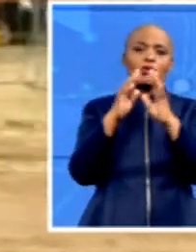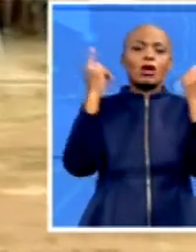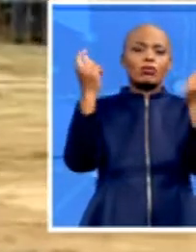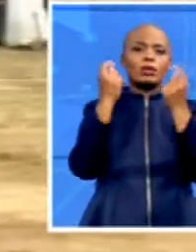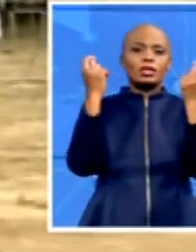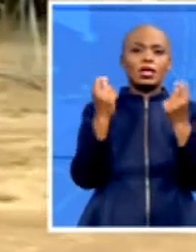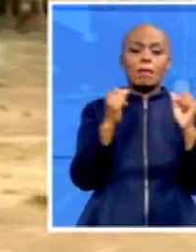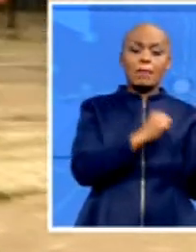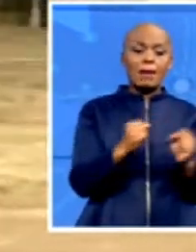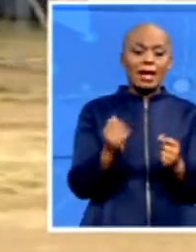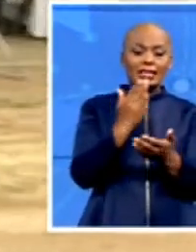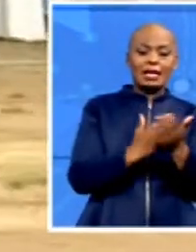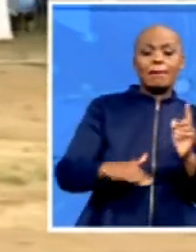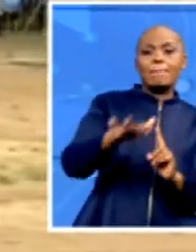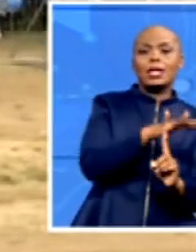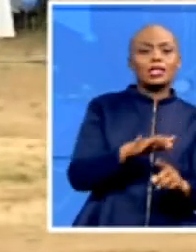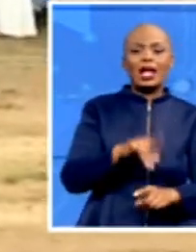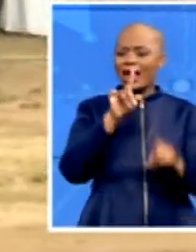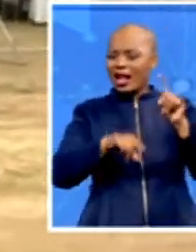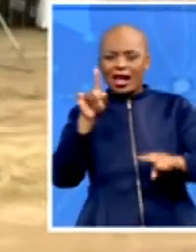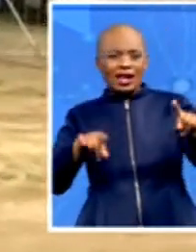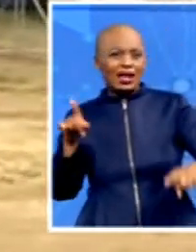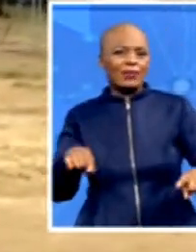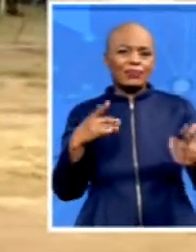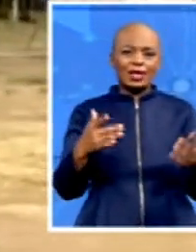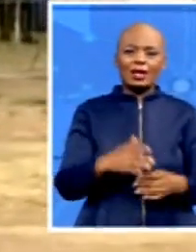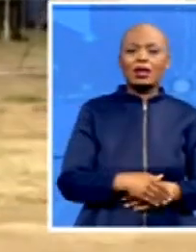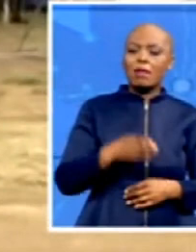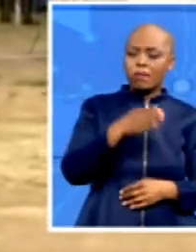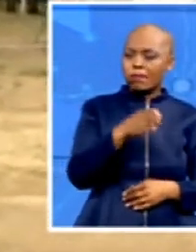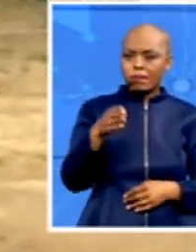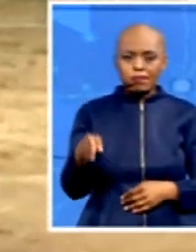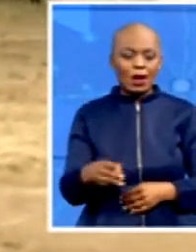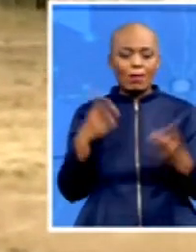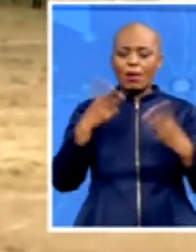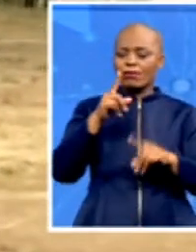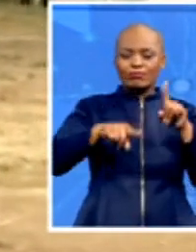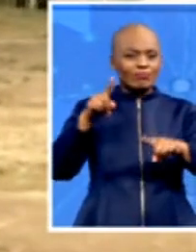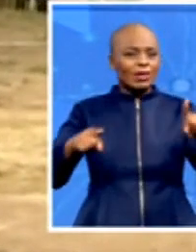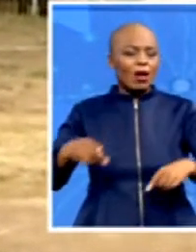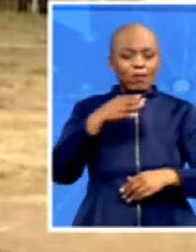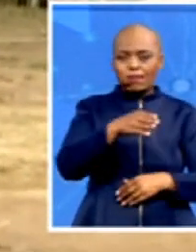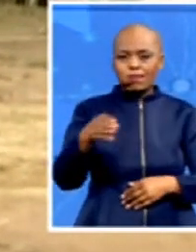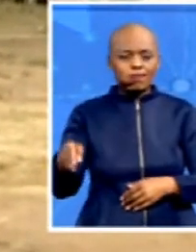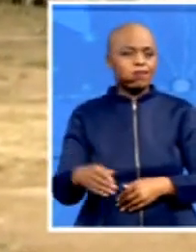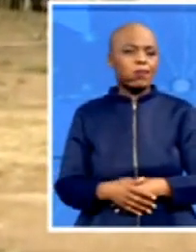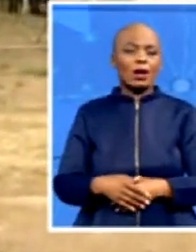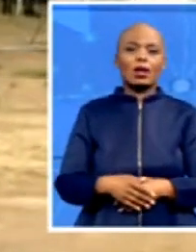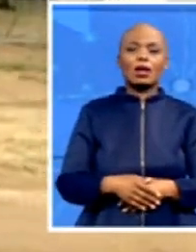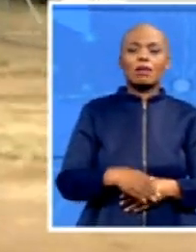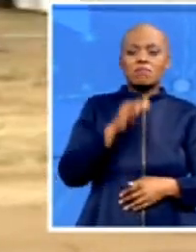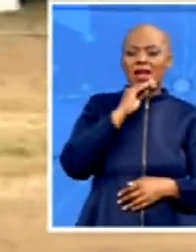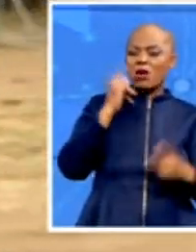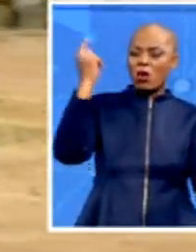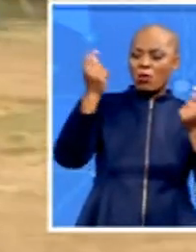races who have come to be part of today. It's not like the commemoration that we saw of the Battle of Blood